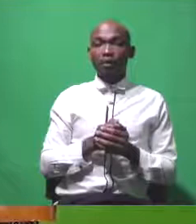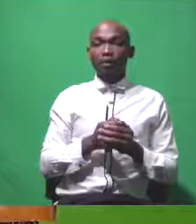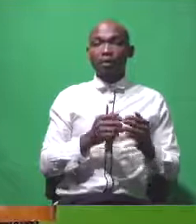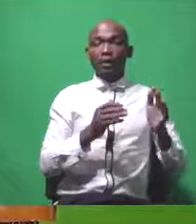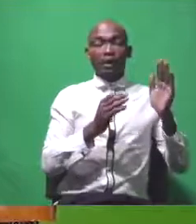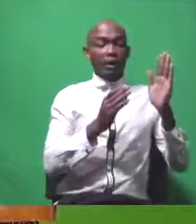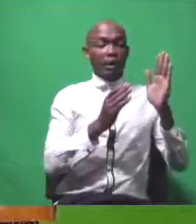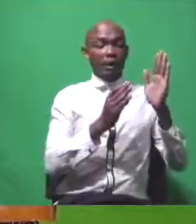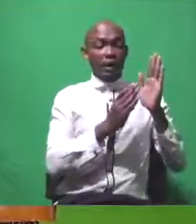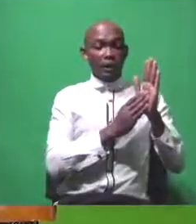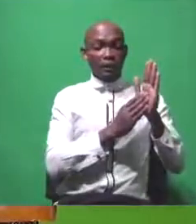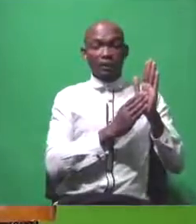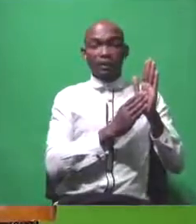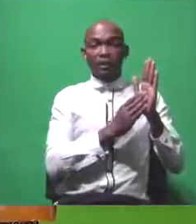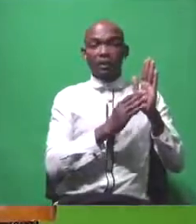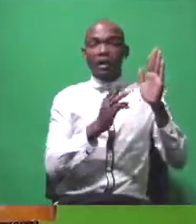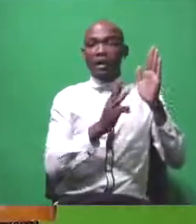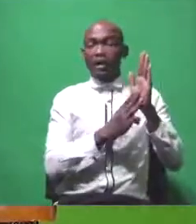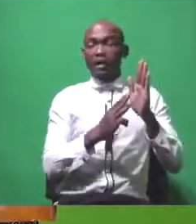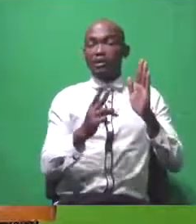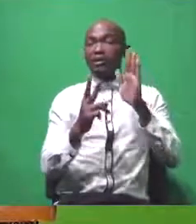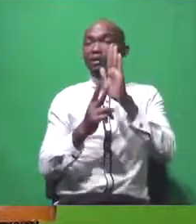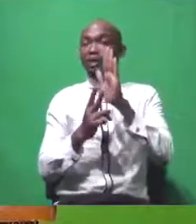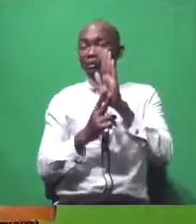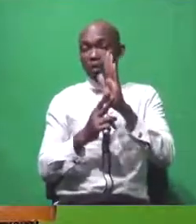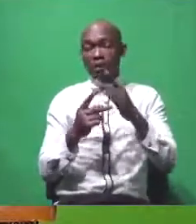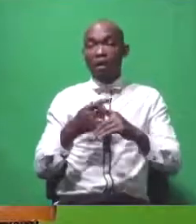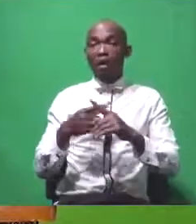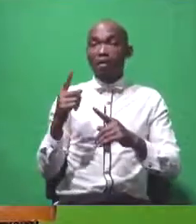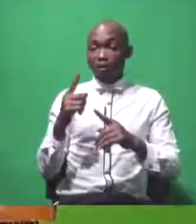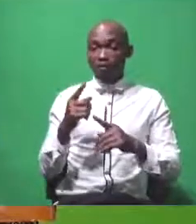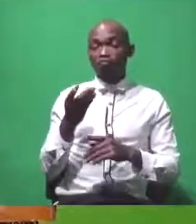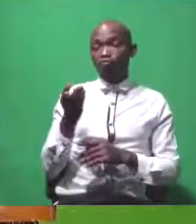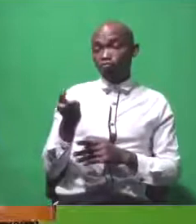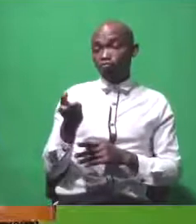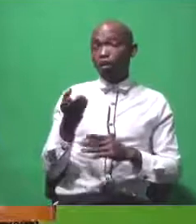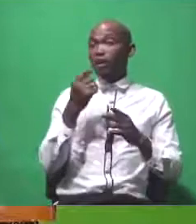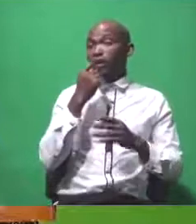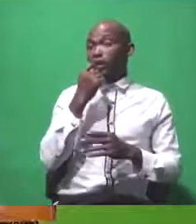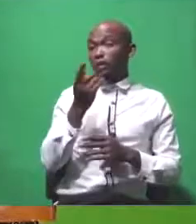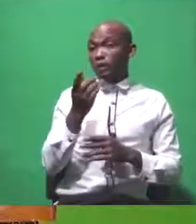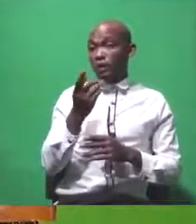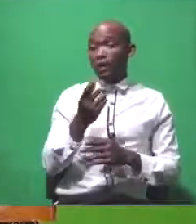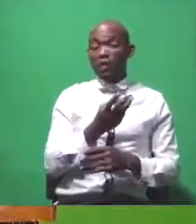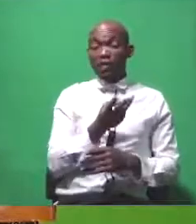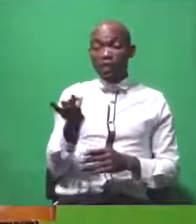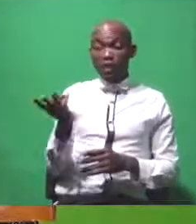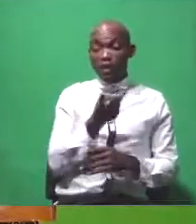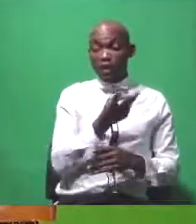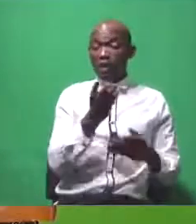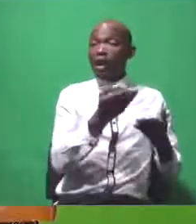Okay. After to complete, to enter the transaction within the three